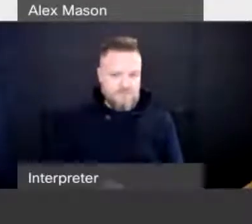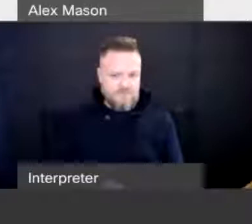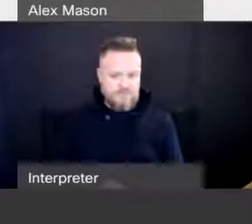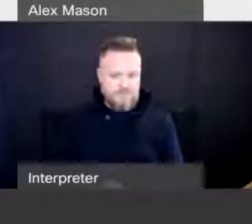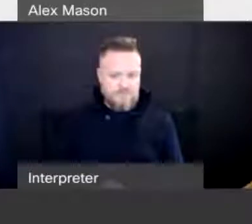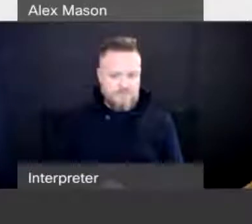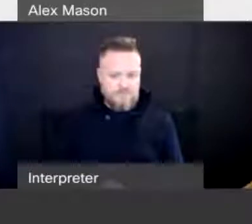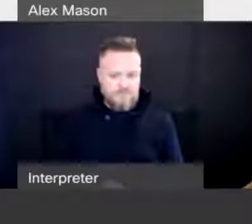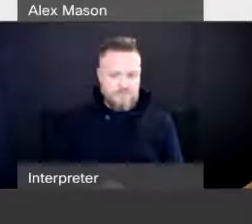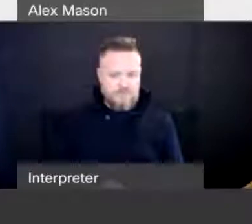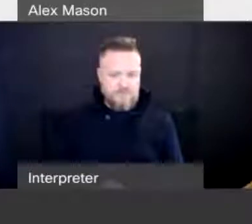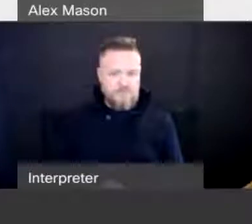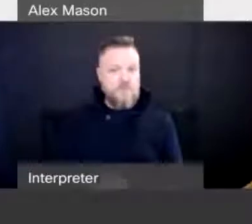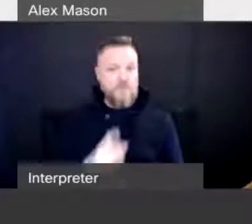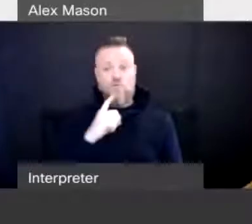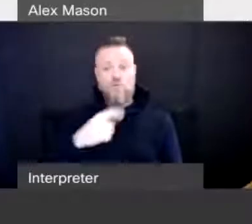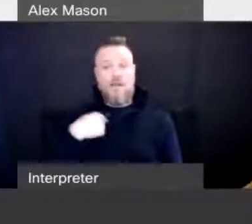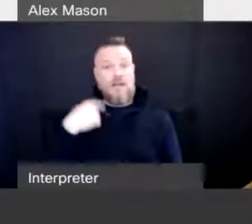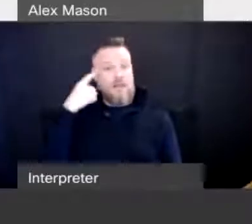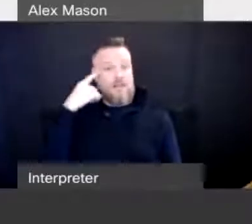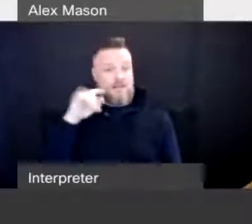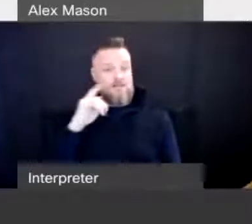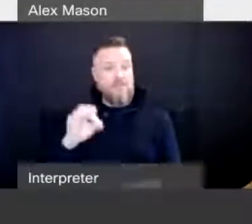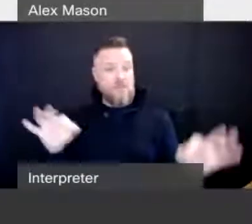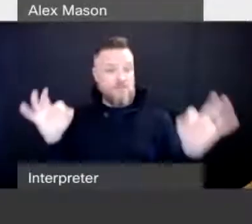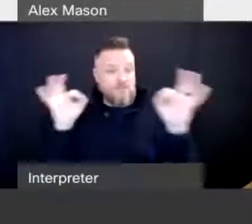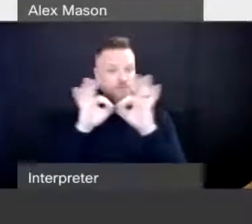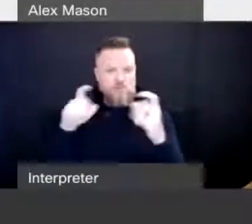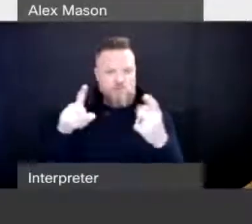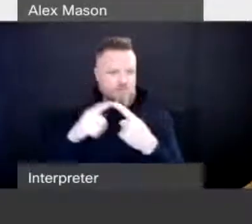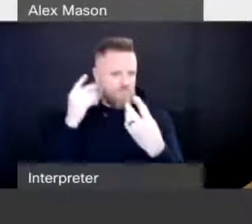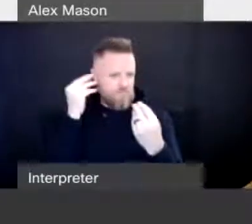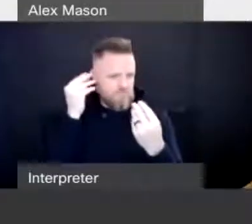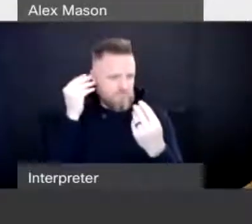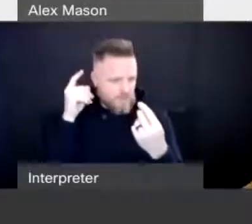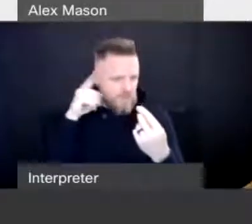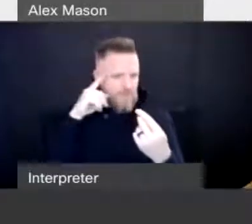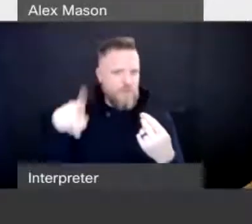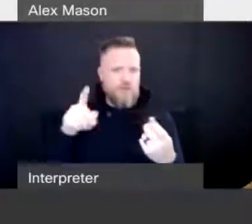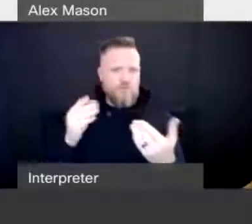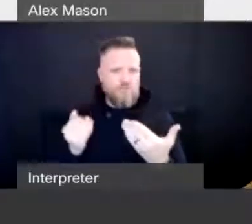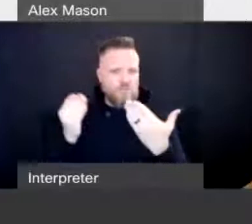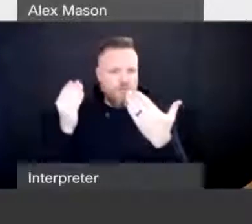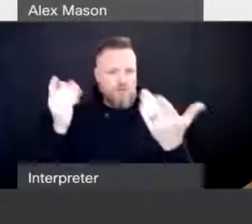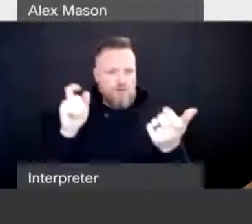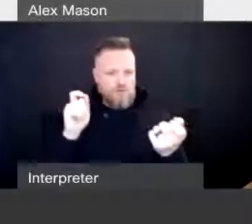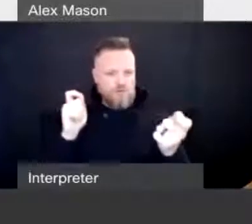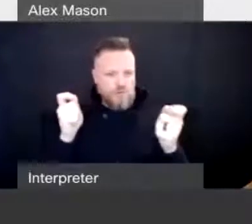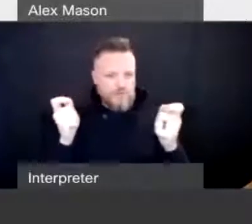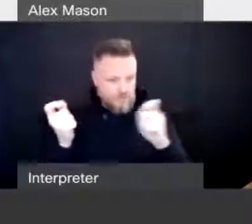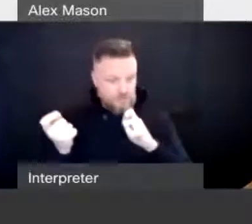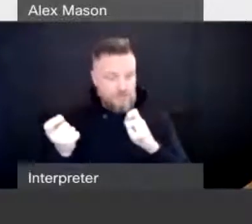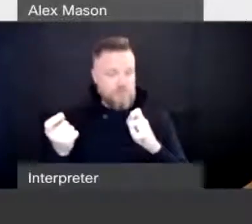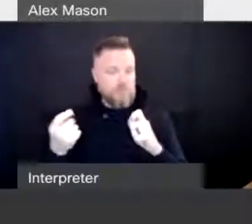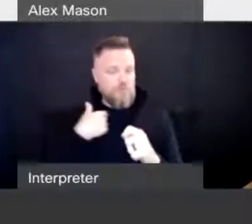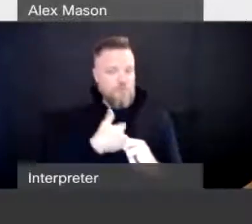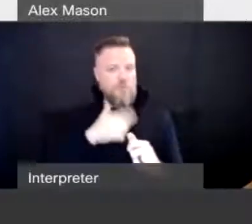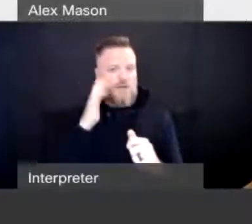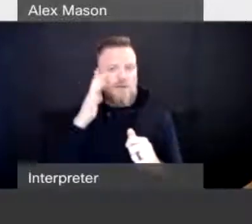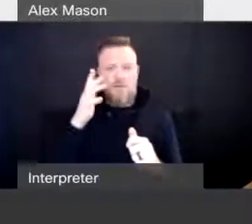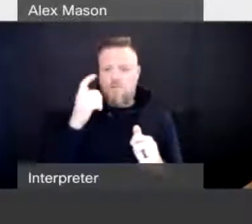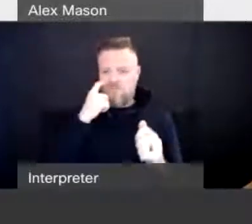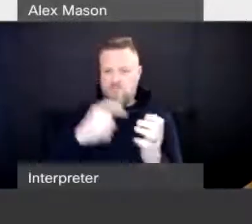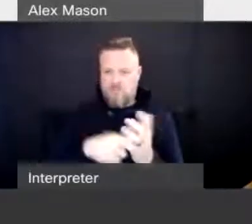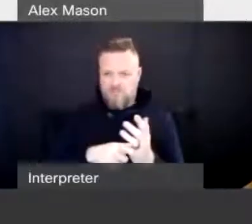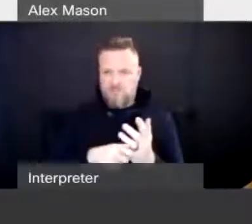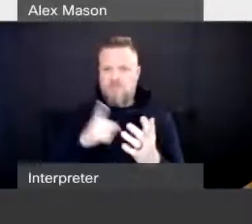So I think it's important as we think about the proposed changes, we also then recognize the